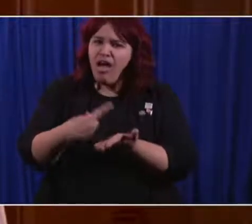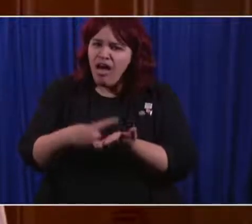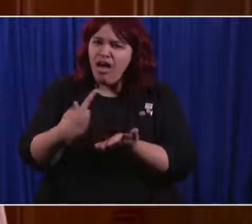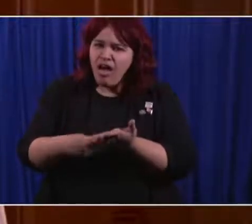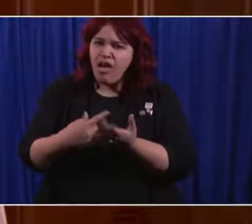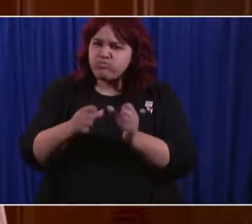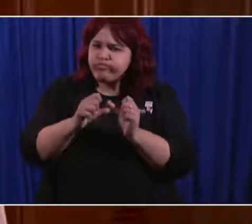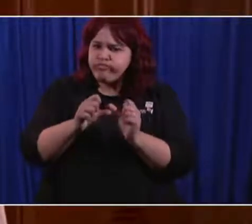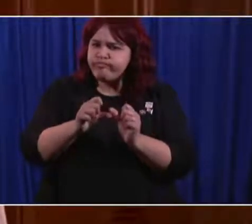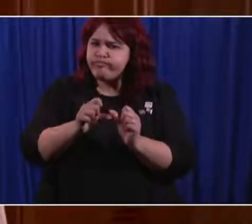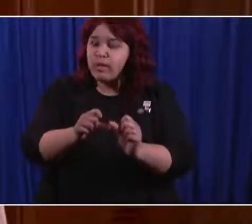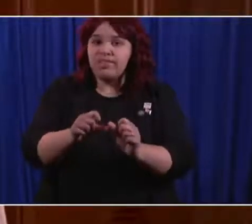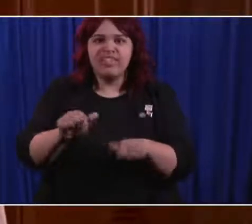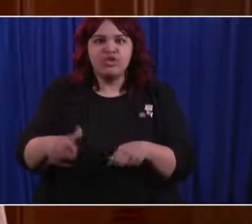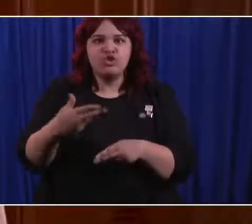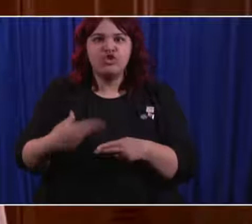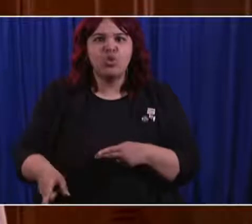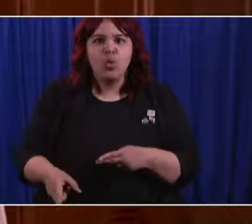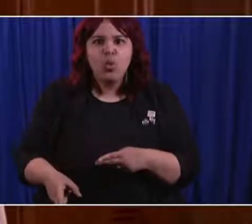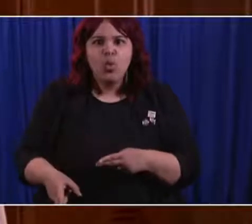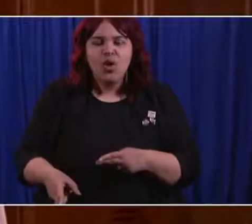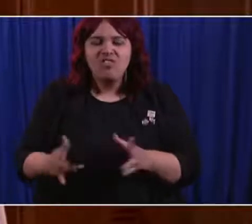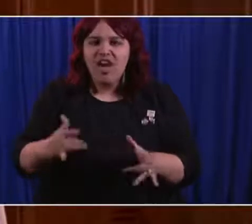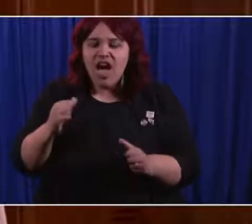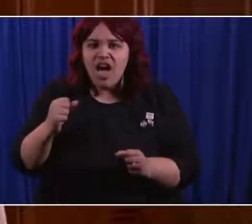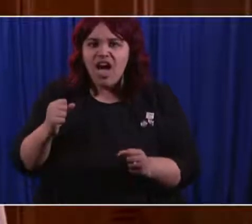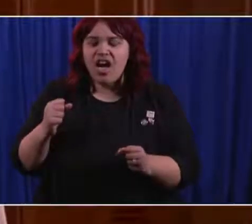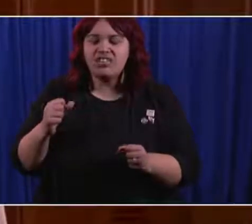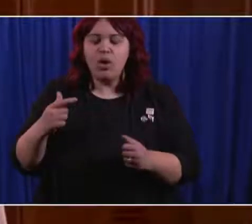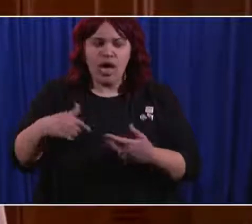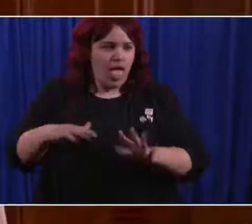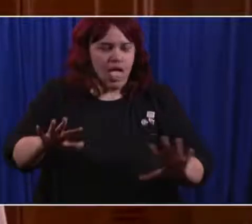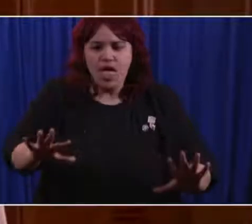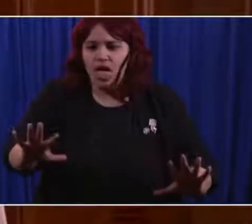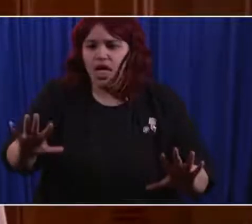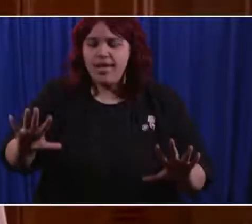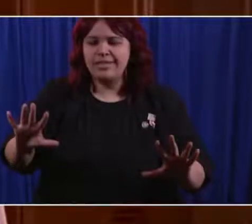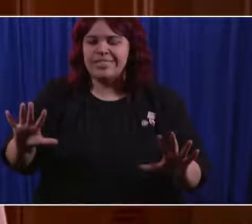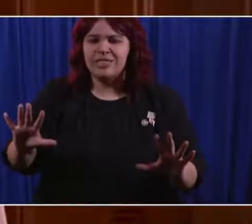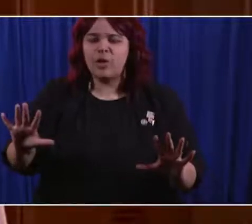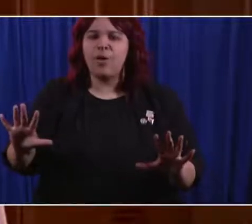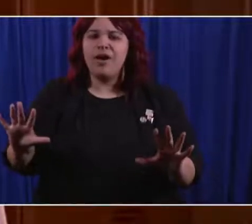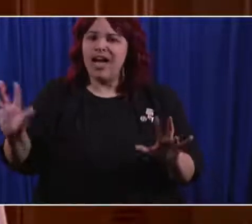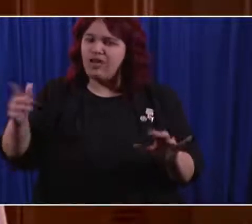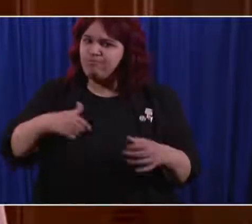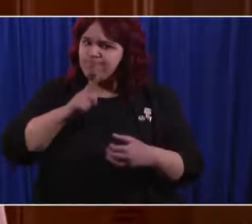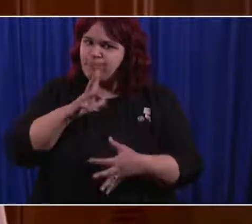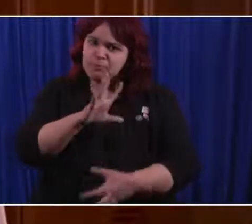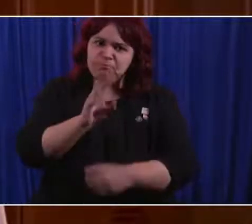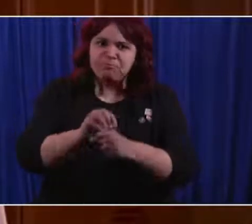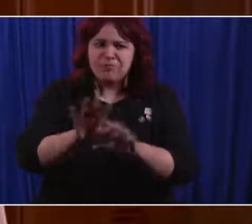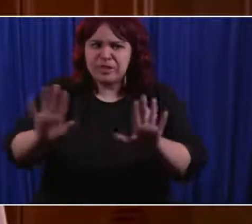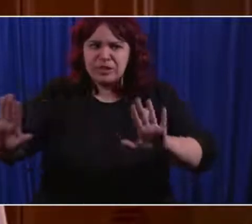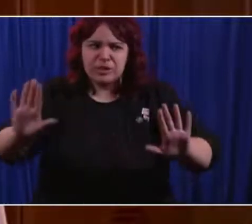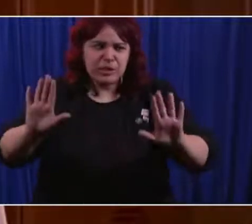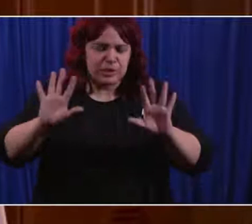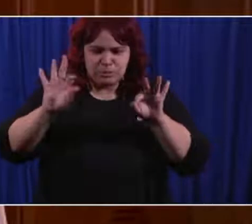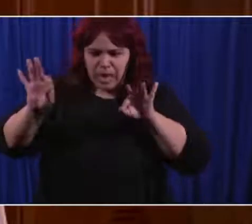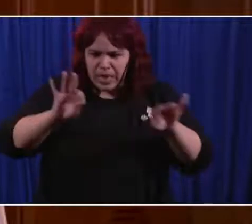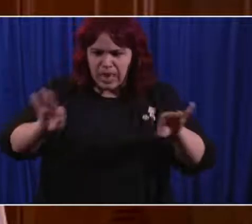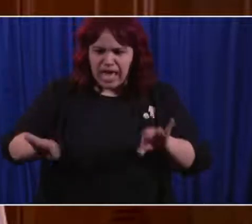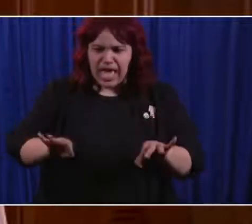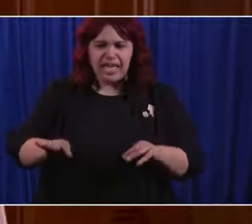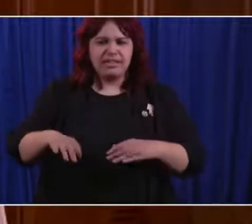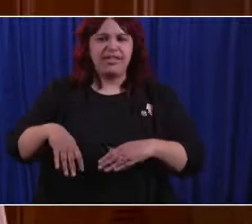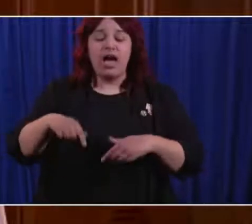I wanted to put down in writing exactly what this bill would do. But I think the most